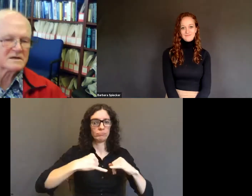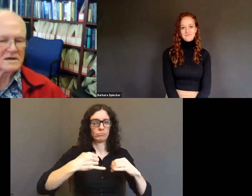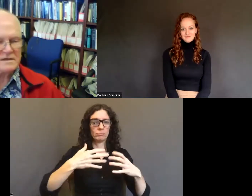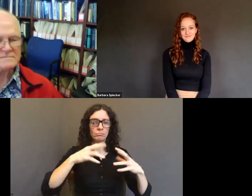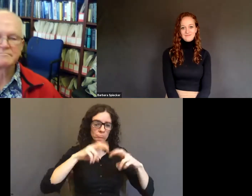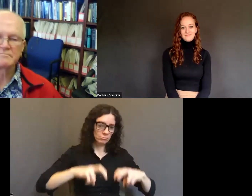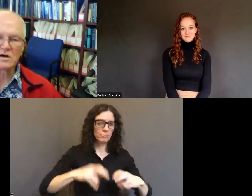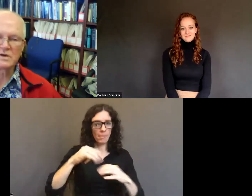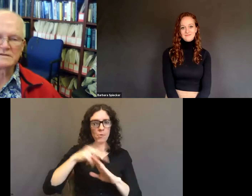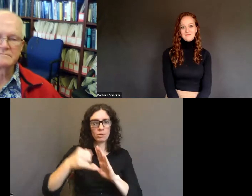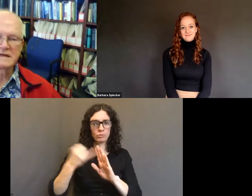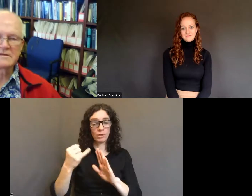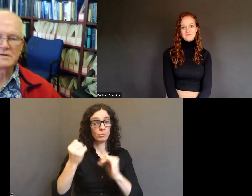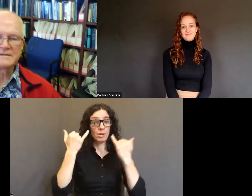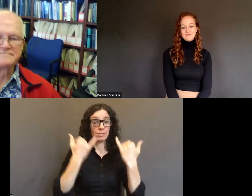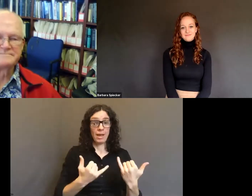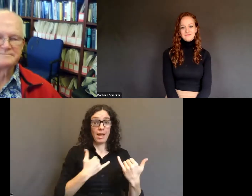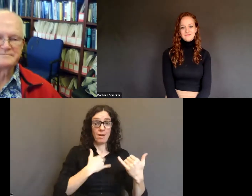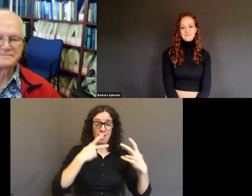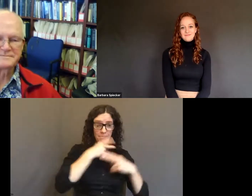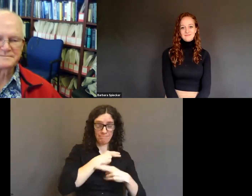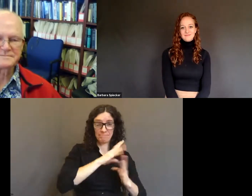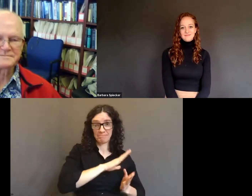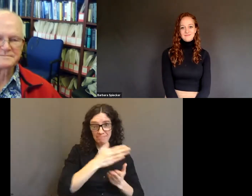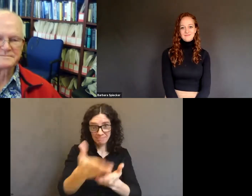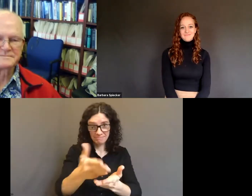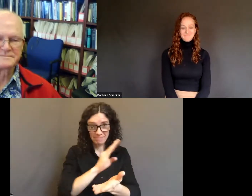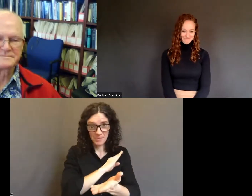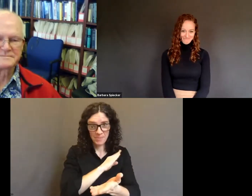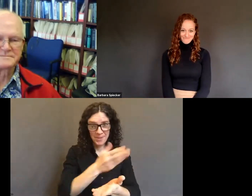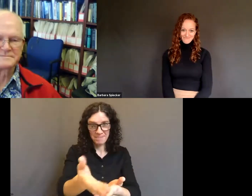ado, Barbara, take it away.